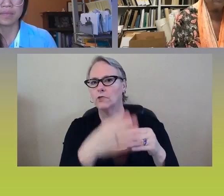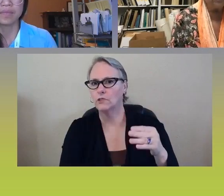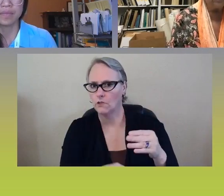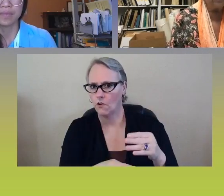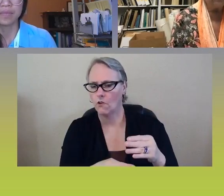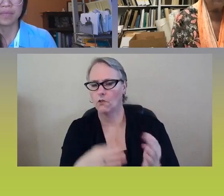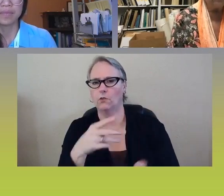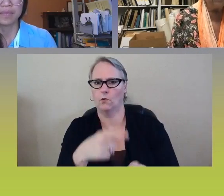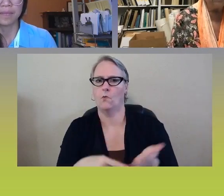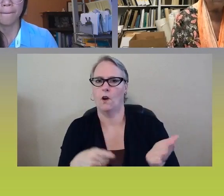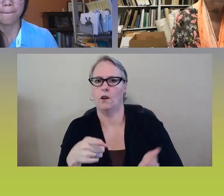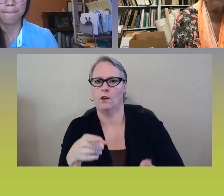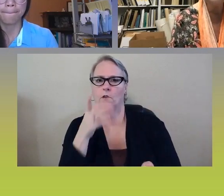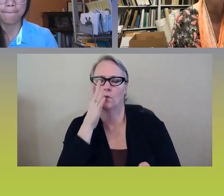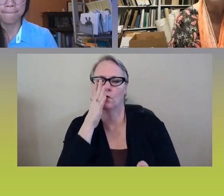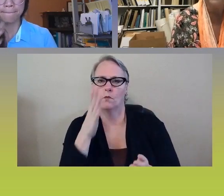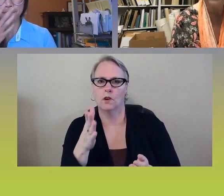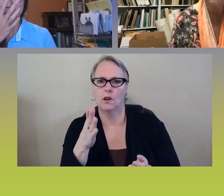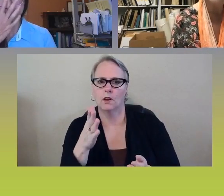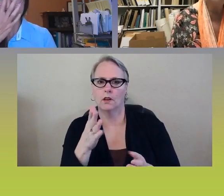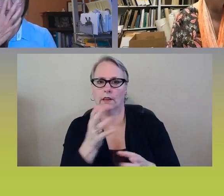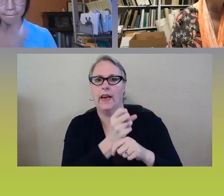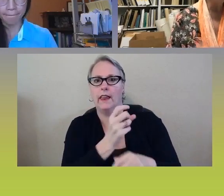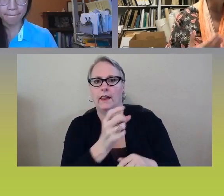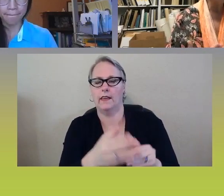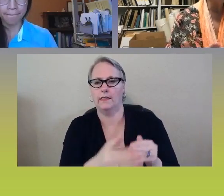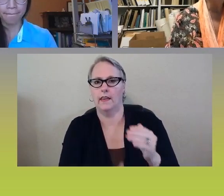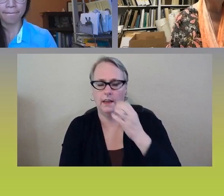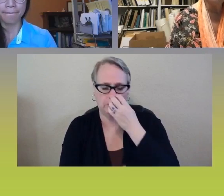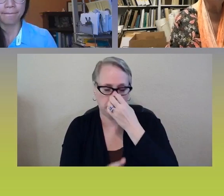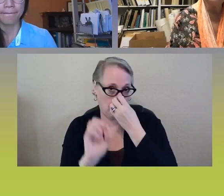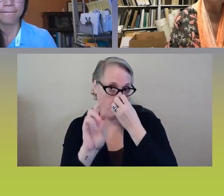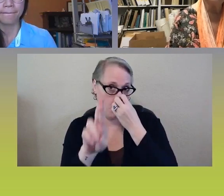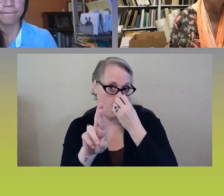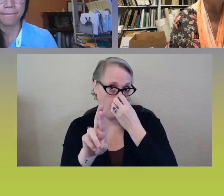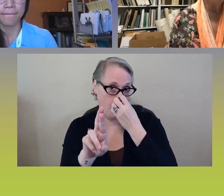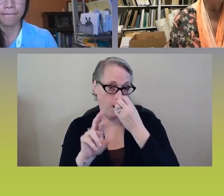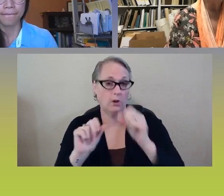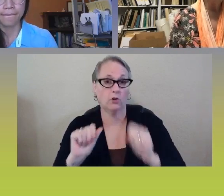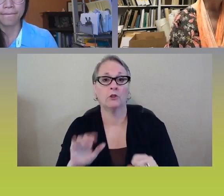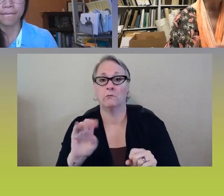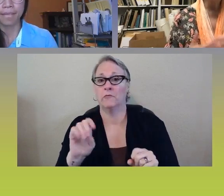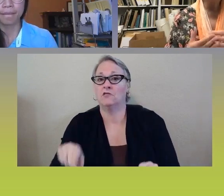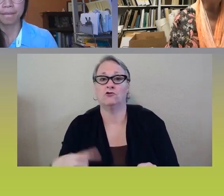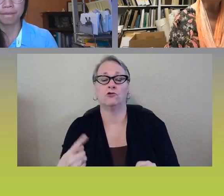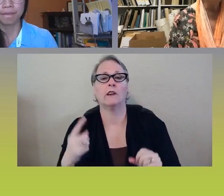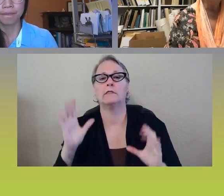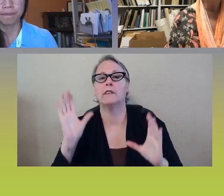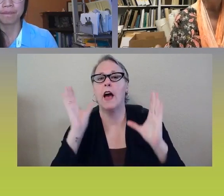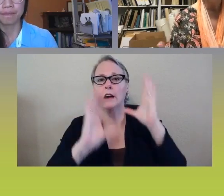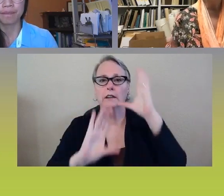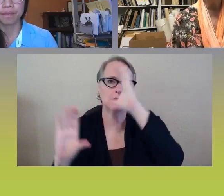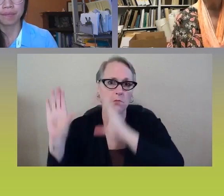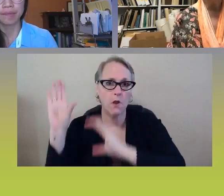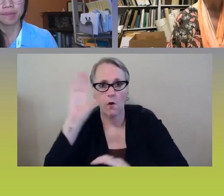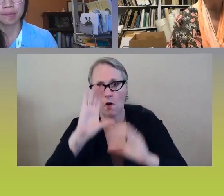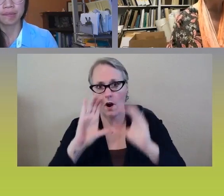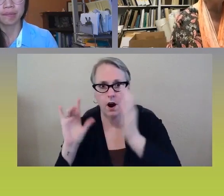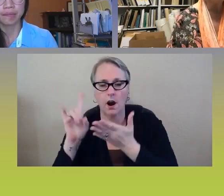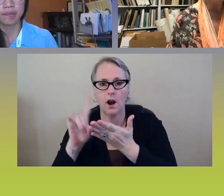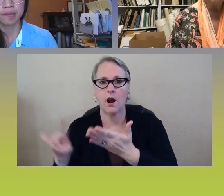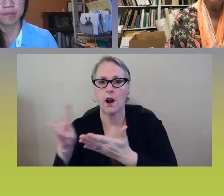to get at the end. Or it could be explorations. So you start the